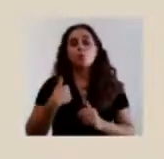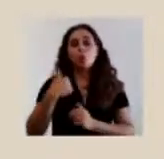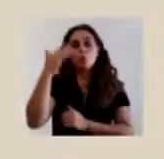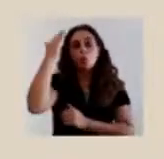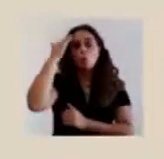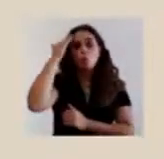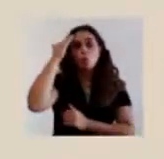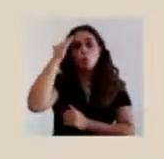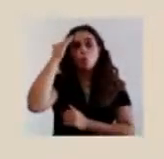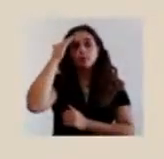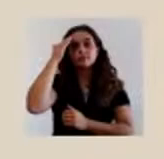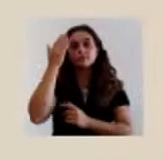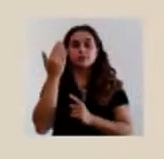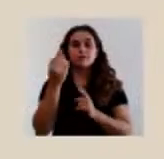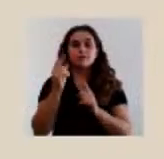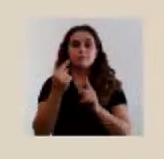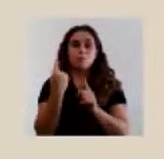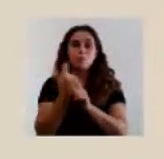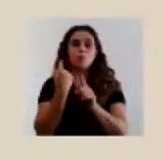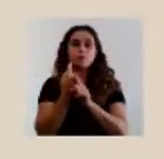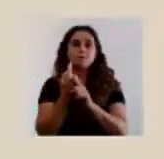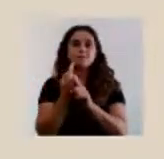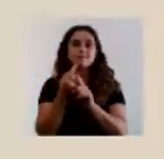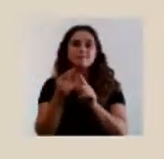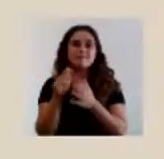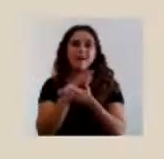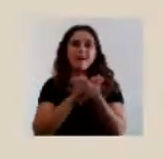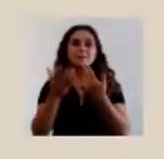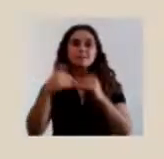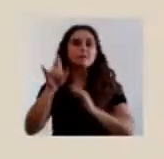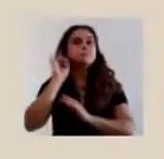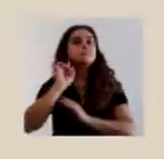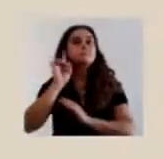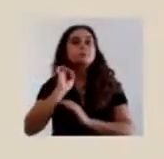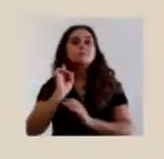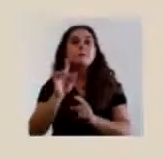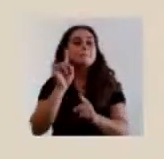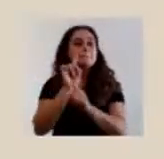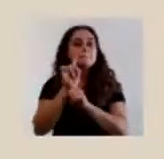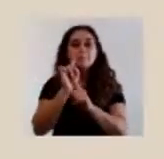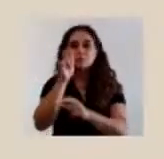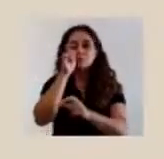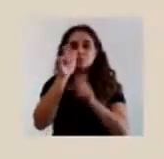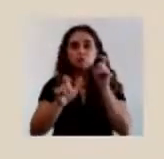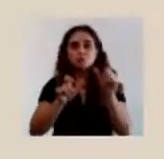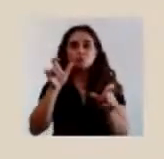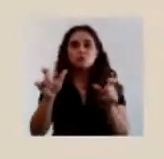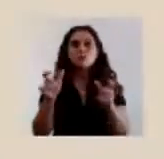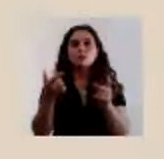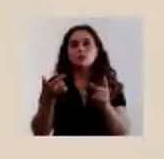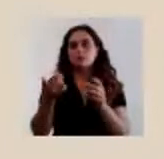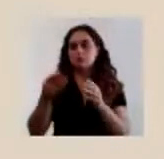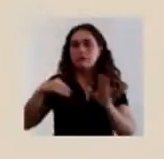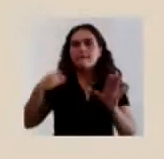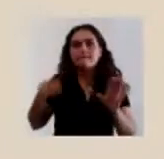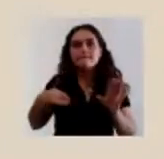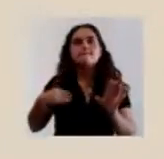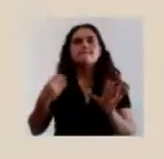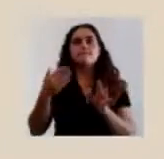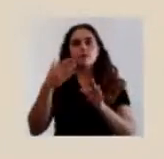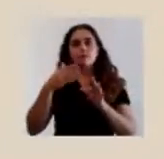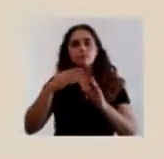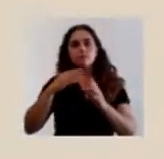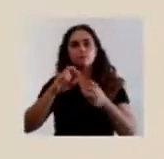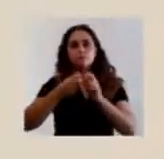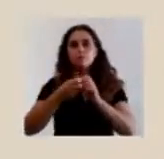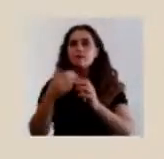think a small but very important point can be made here. Even people who care deeply about these issues can